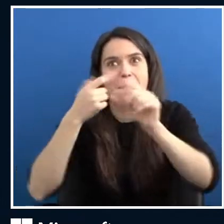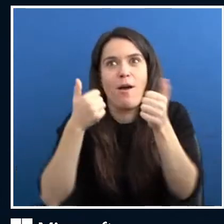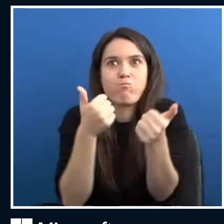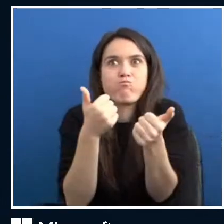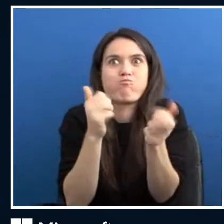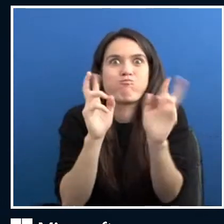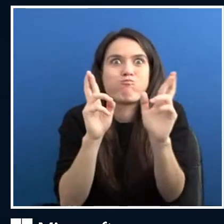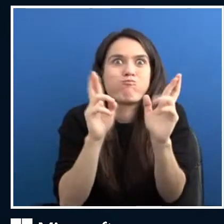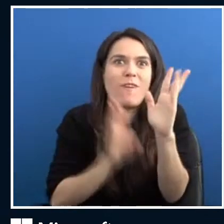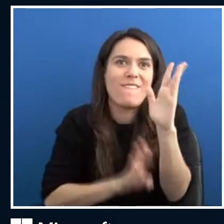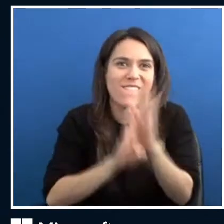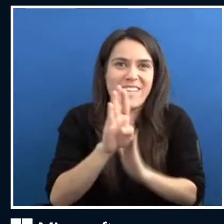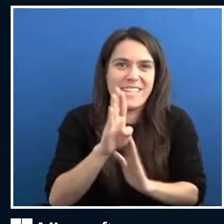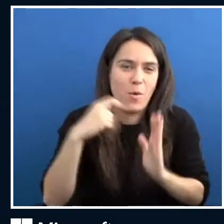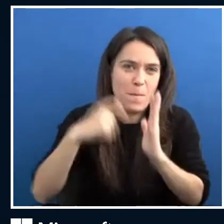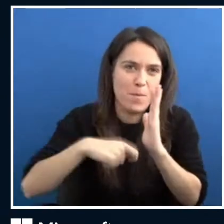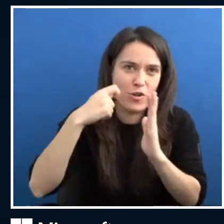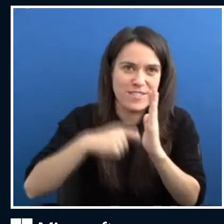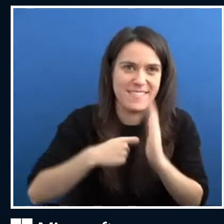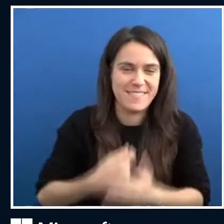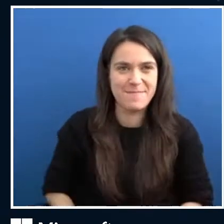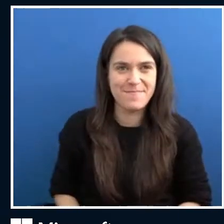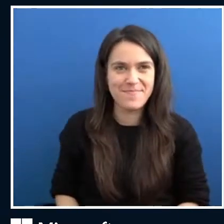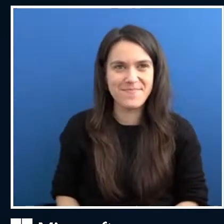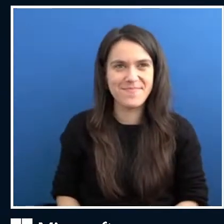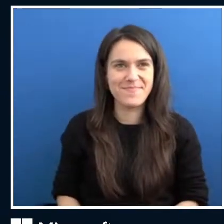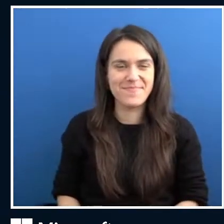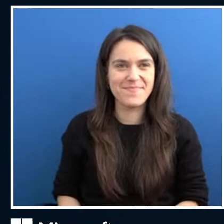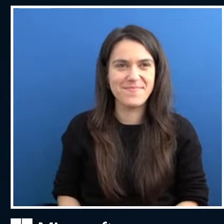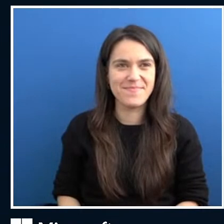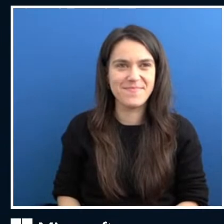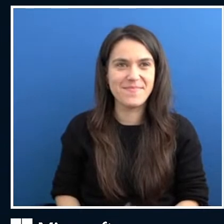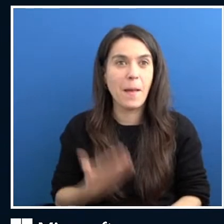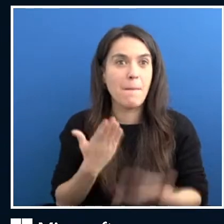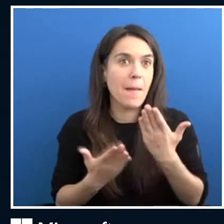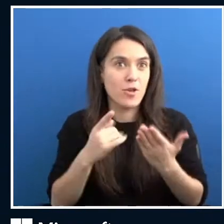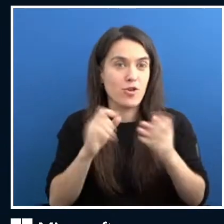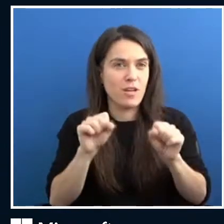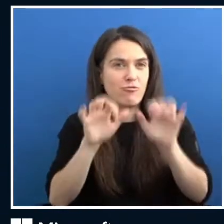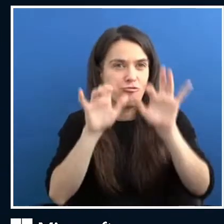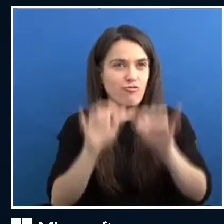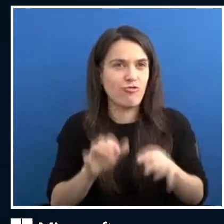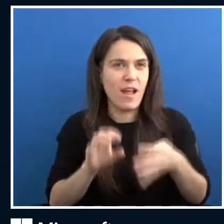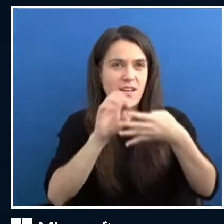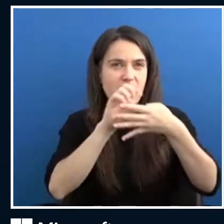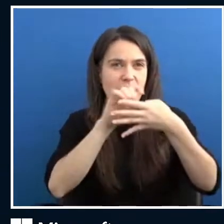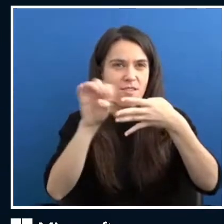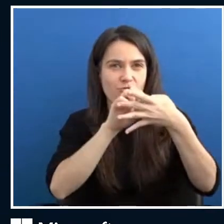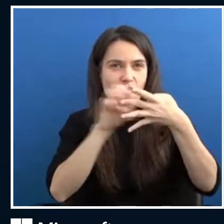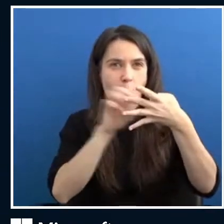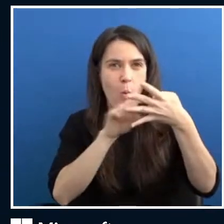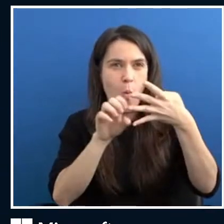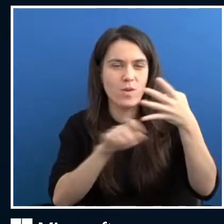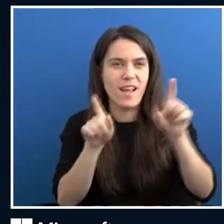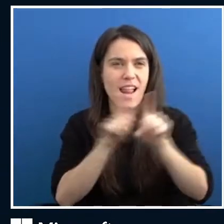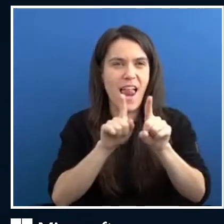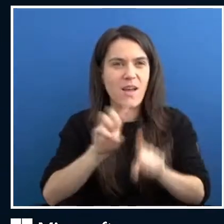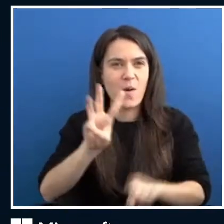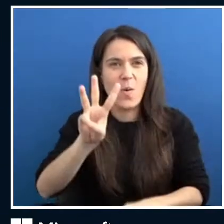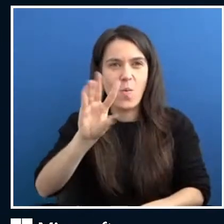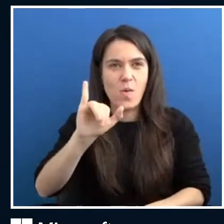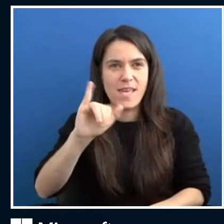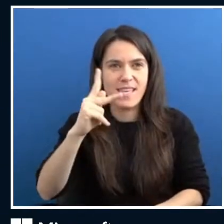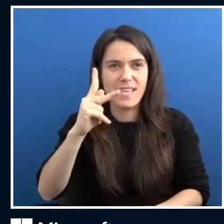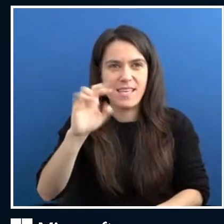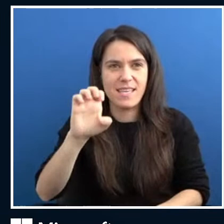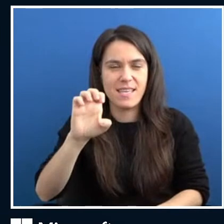project. Or maybe you can write a code which would scrape the whole Wikipedia and create all possible quizzes from it, and that